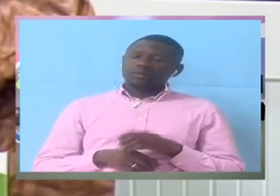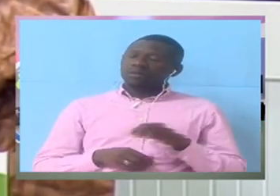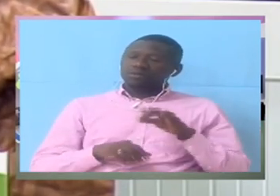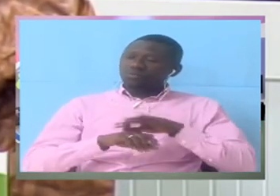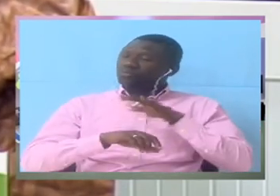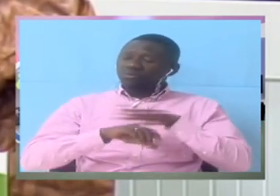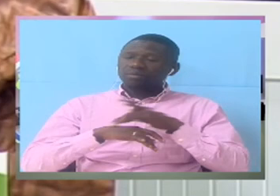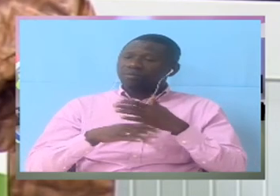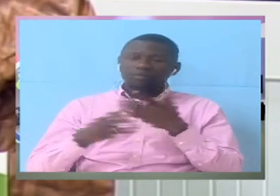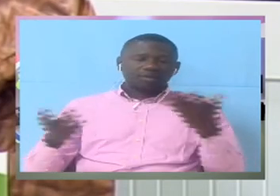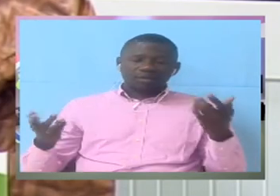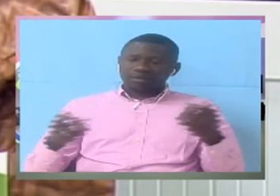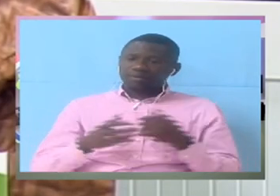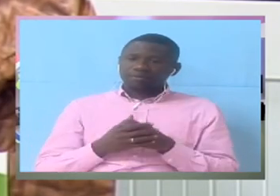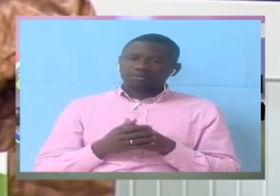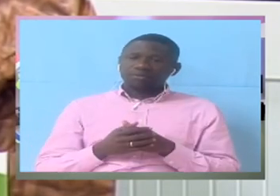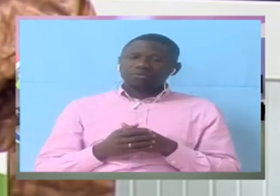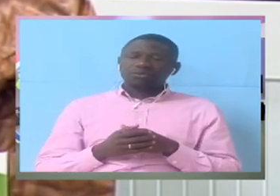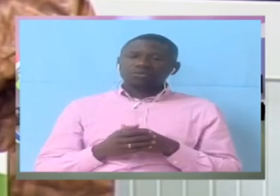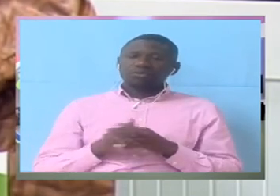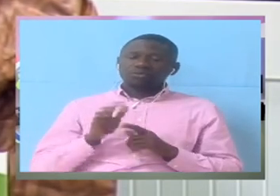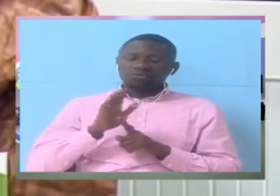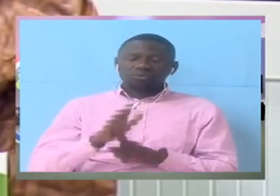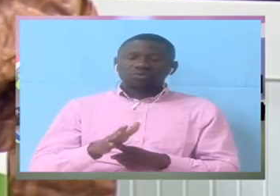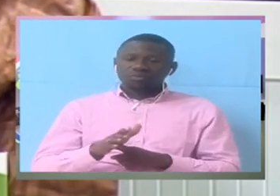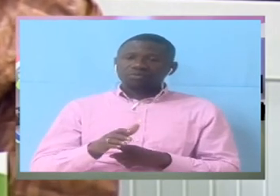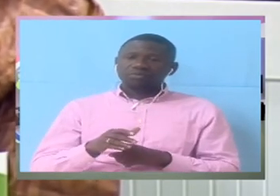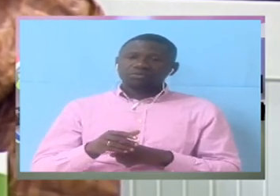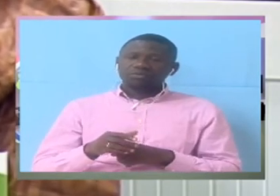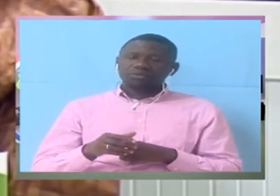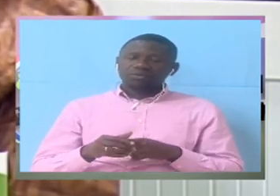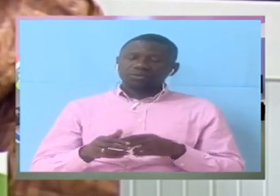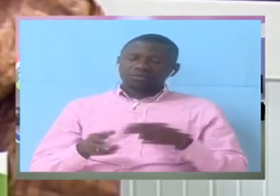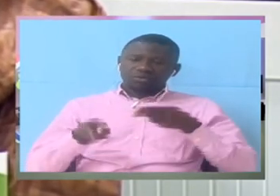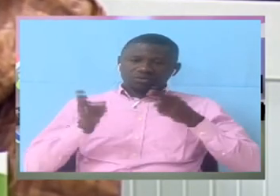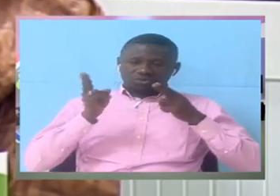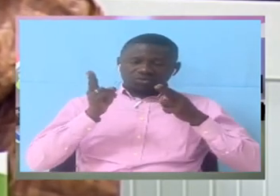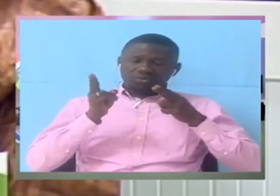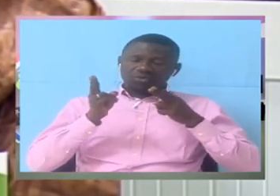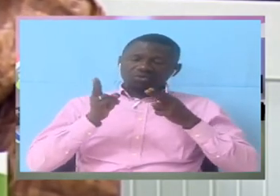mosquitoes. Some of the soldiers